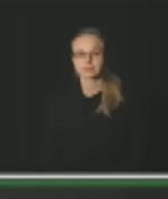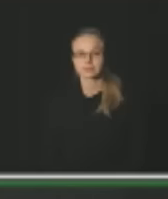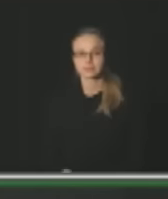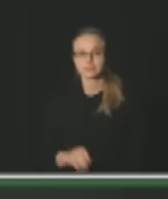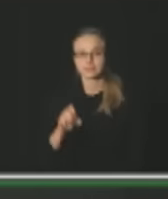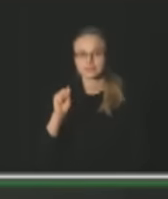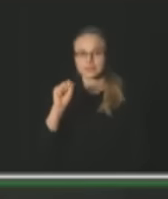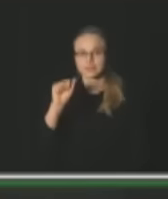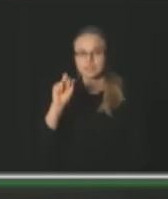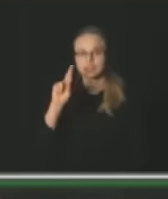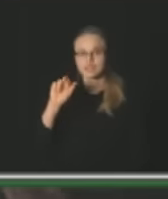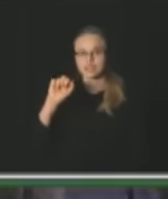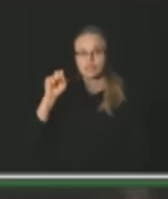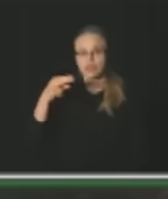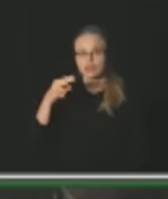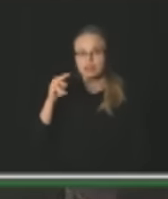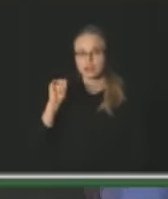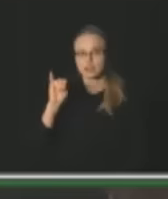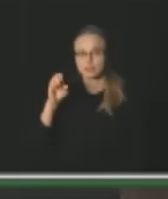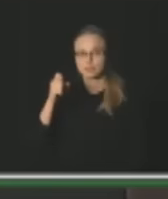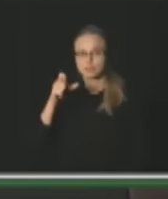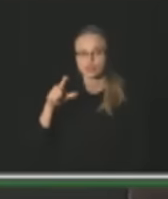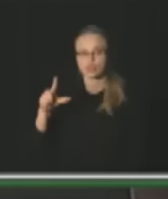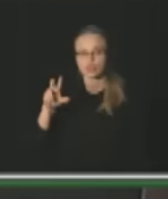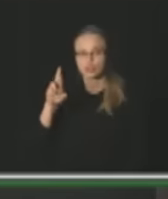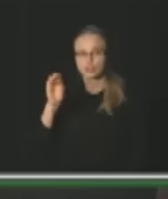Sarah Michelle Rudes.